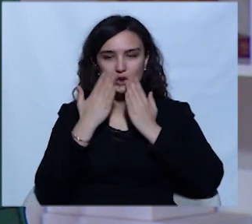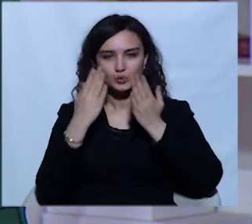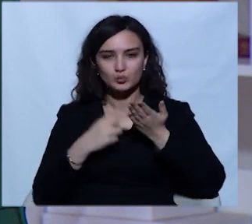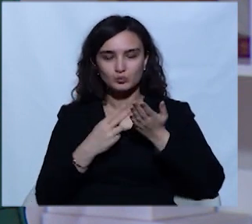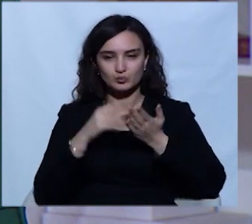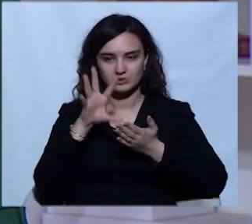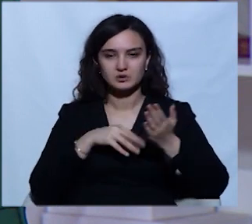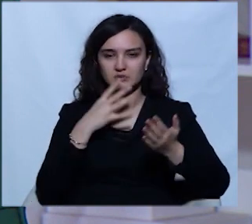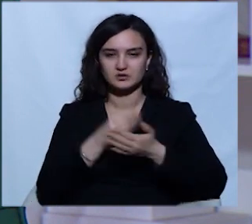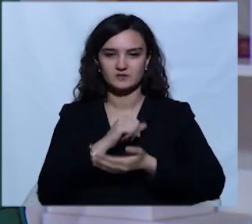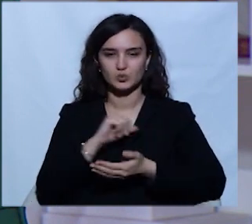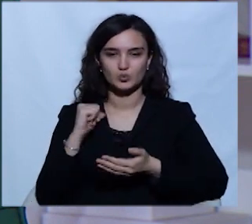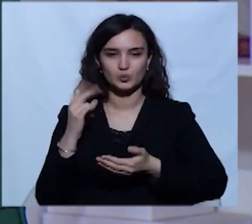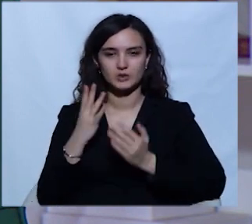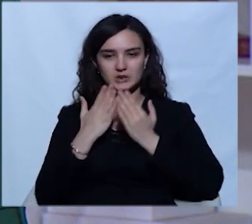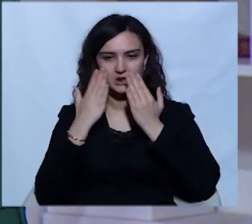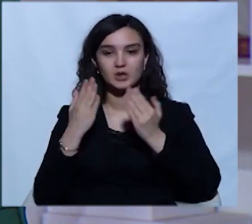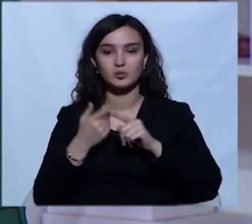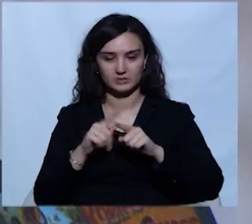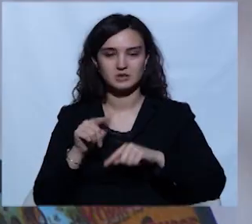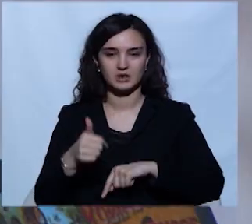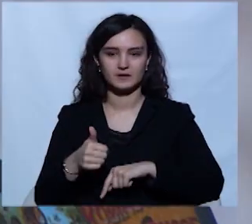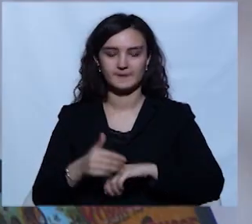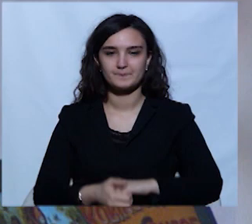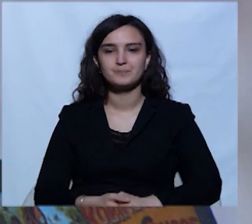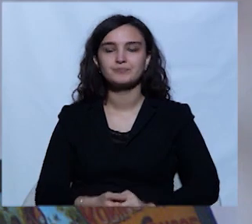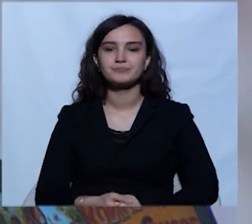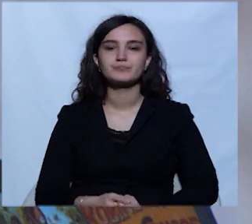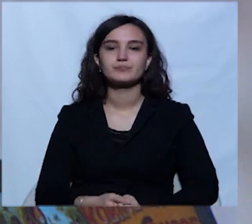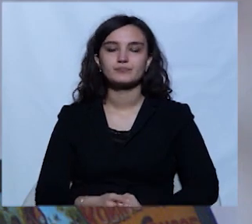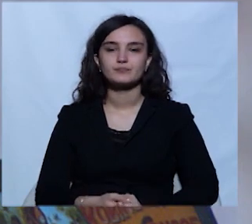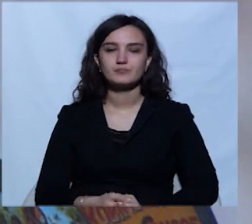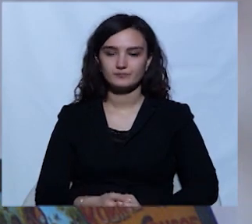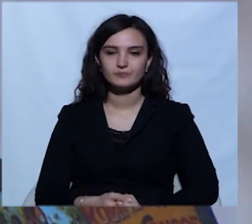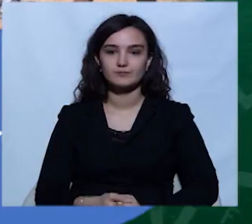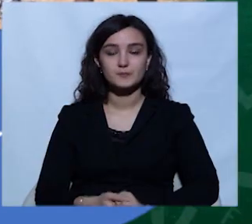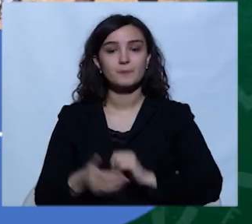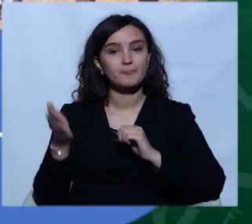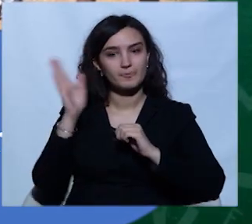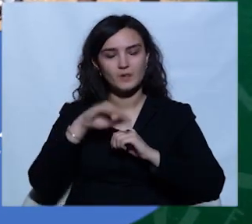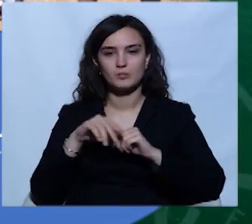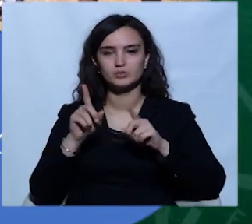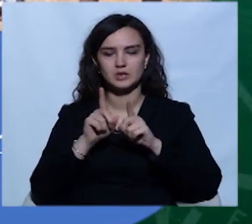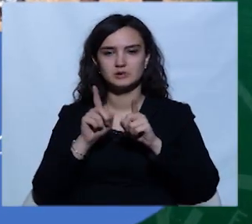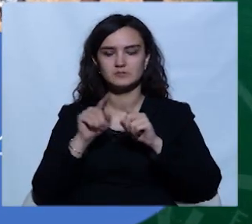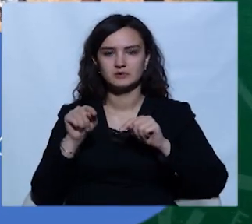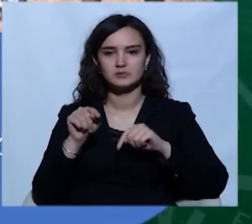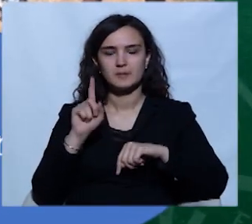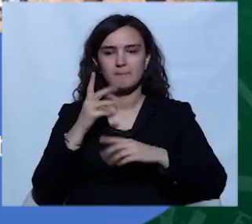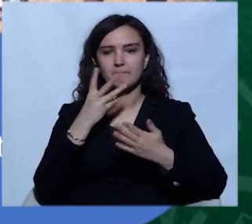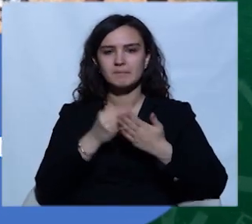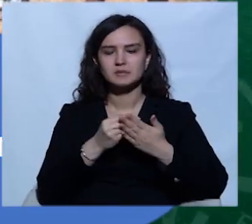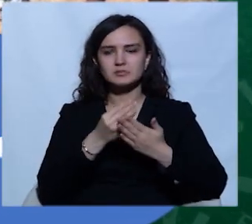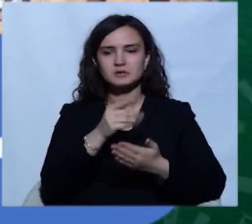for yourself. And it's a good one. Looking forward to it. Yes. Now let's take a look at the